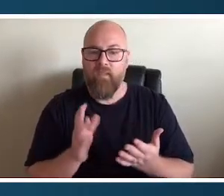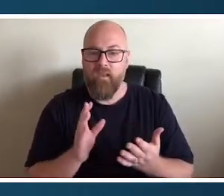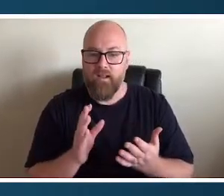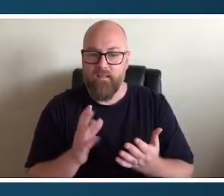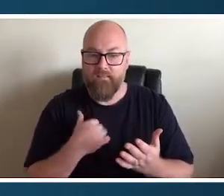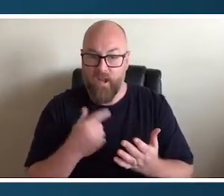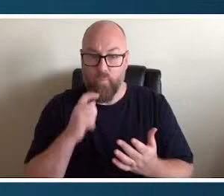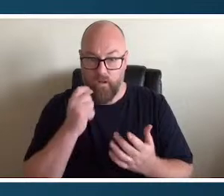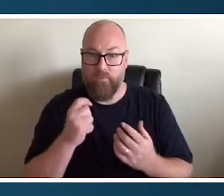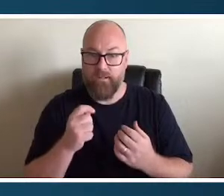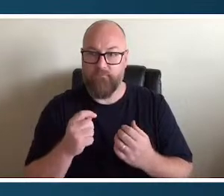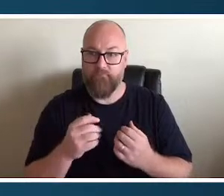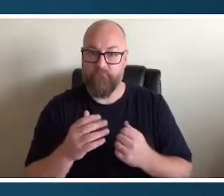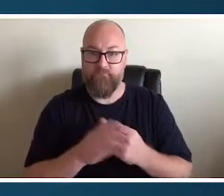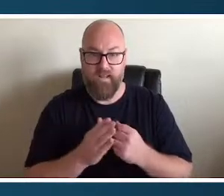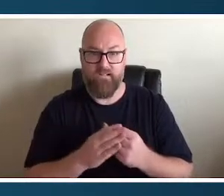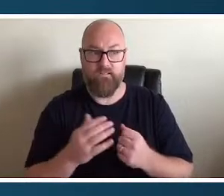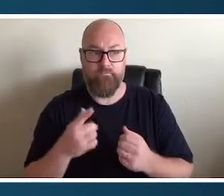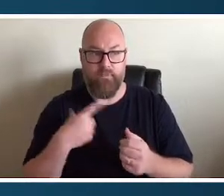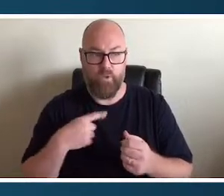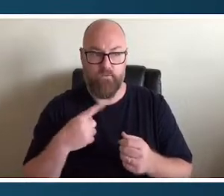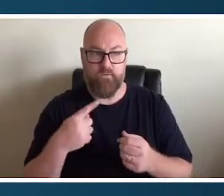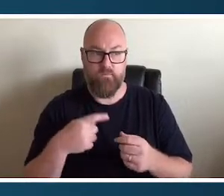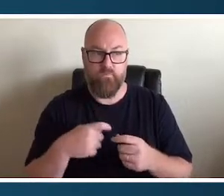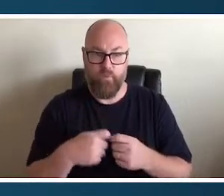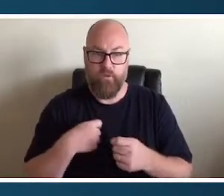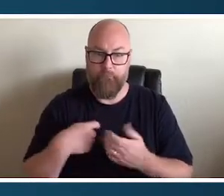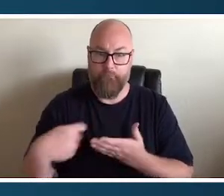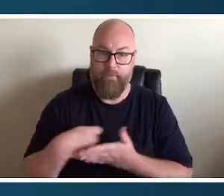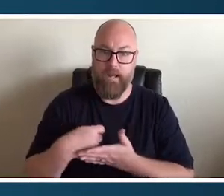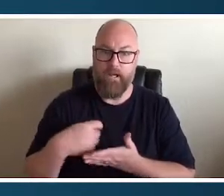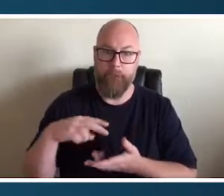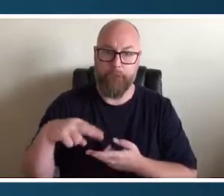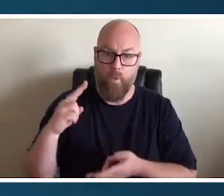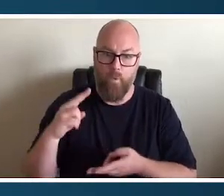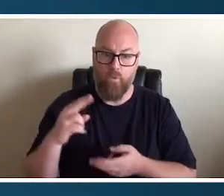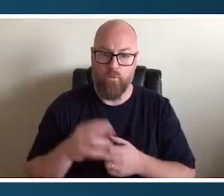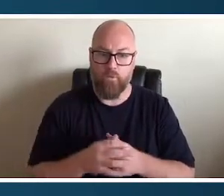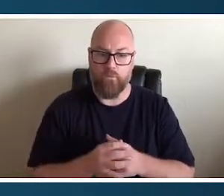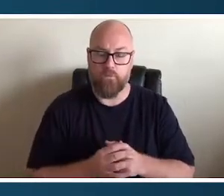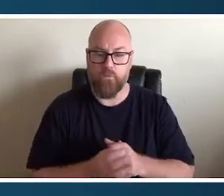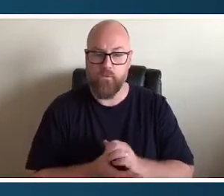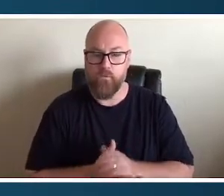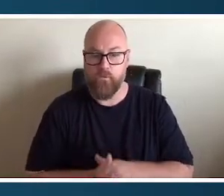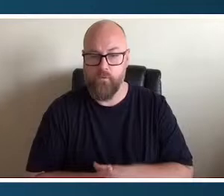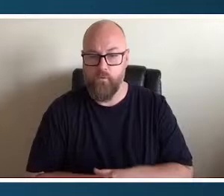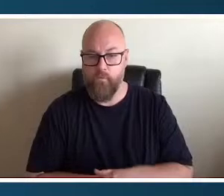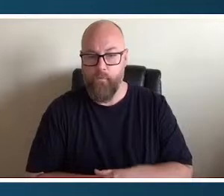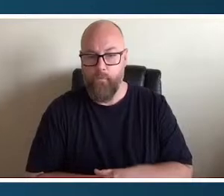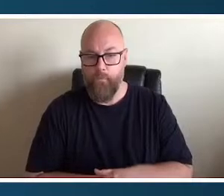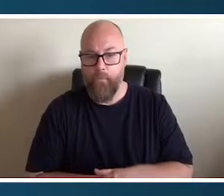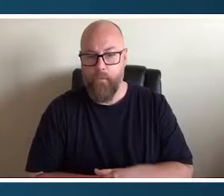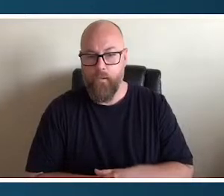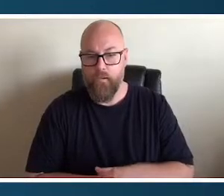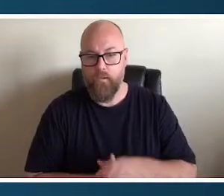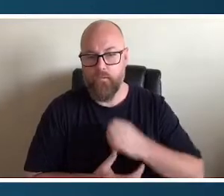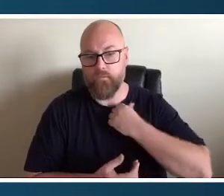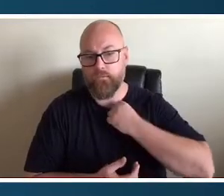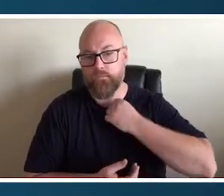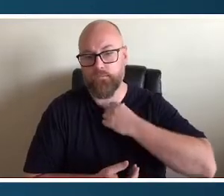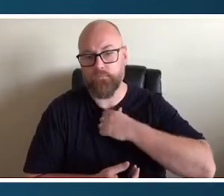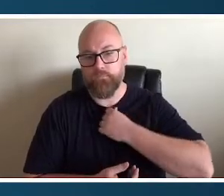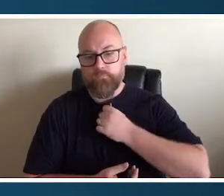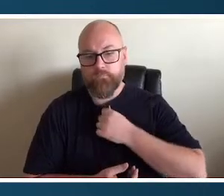increased remittances that would go back. Hey, I'm not an economist. Thank you. So there was two questions over